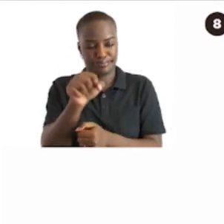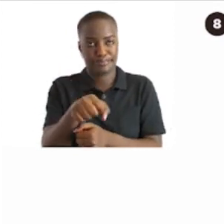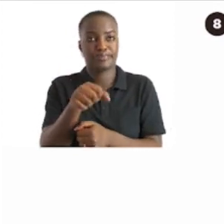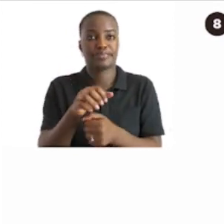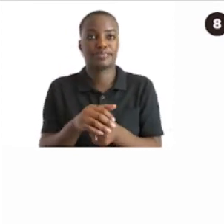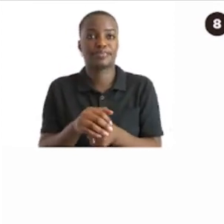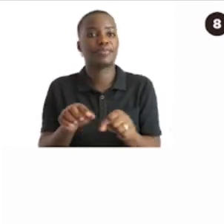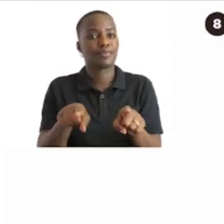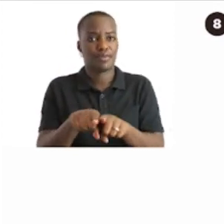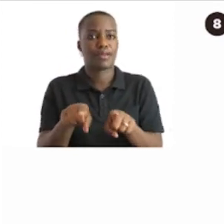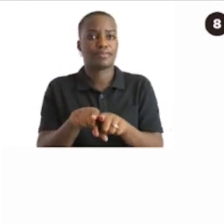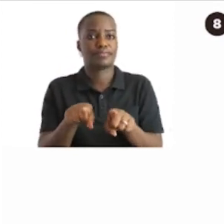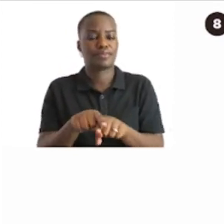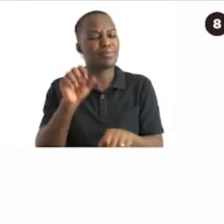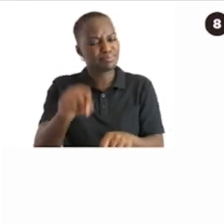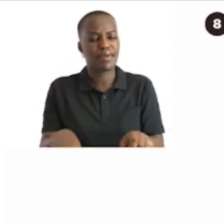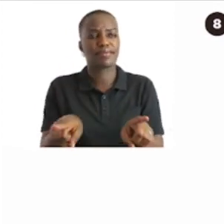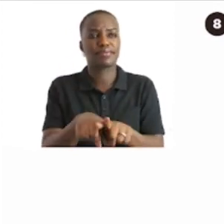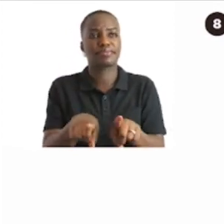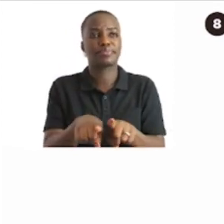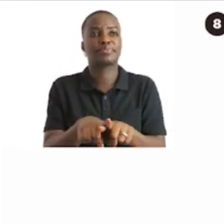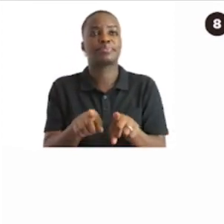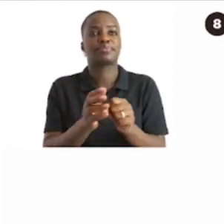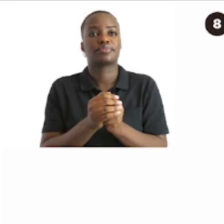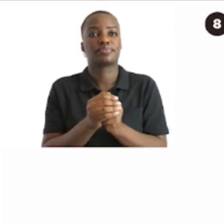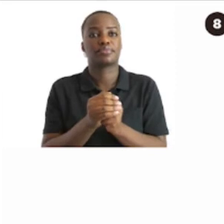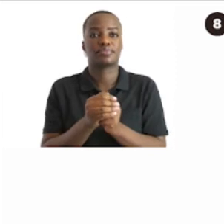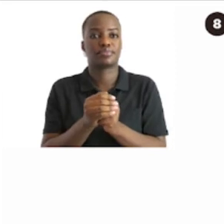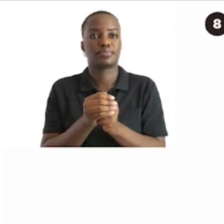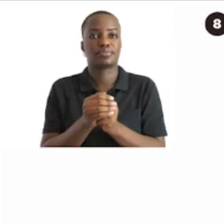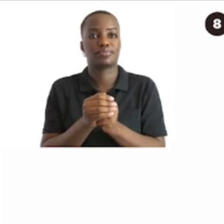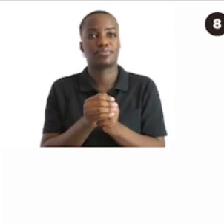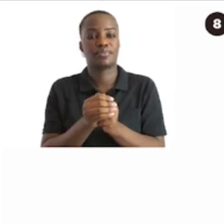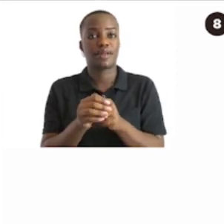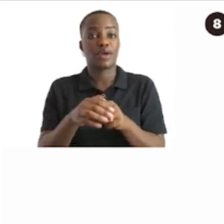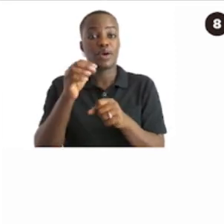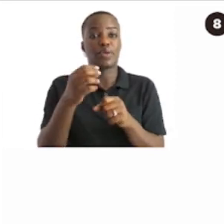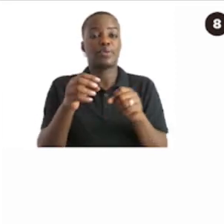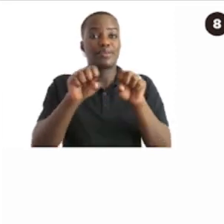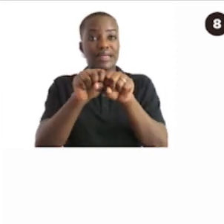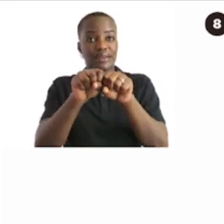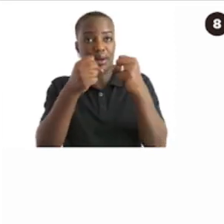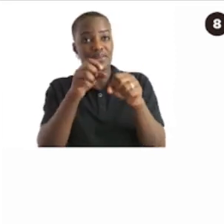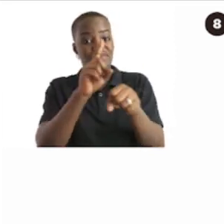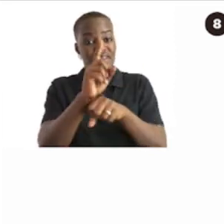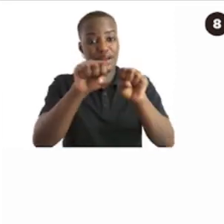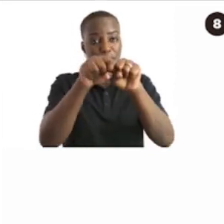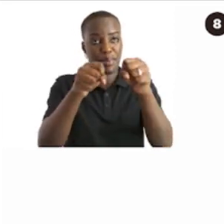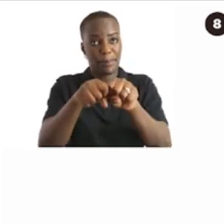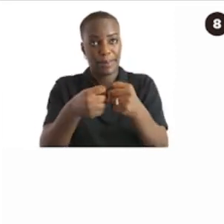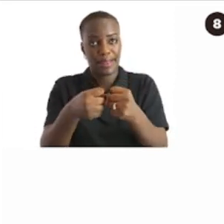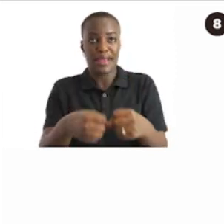Yes, it's the same, and it should be the same. It goes through 2 stages before we get our